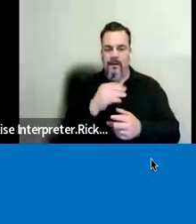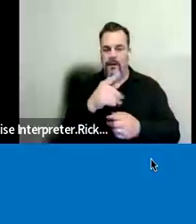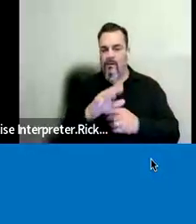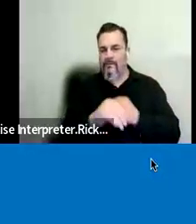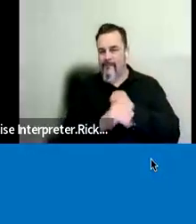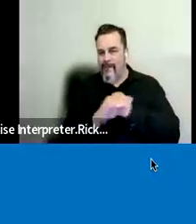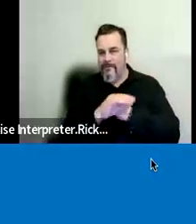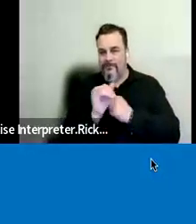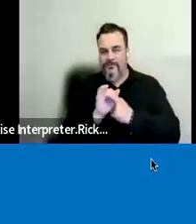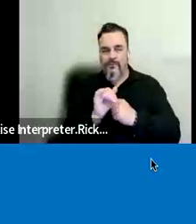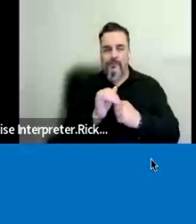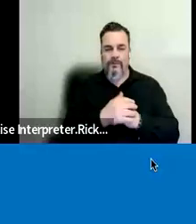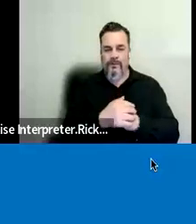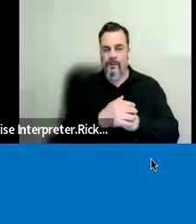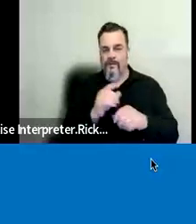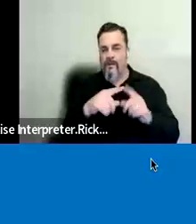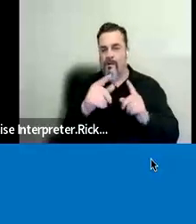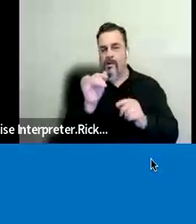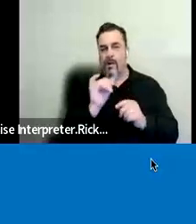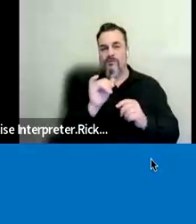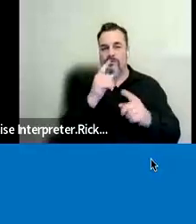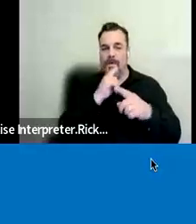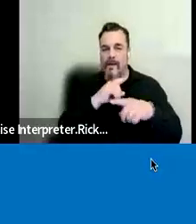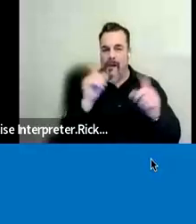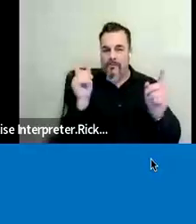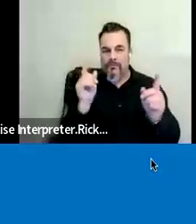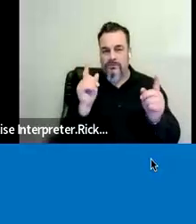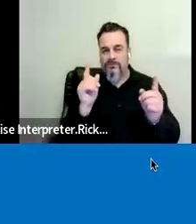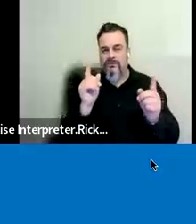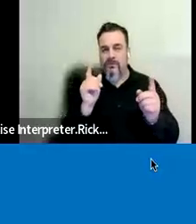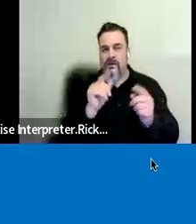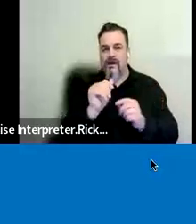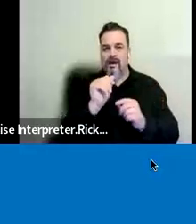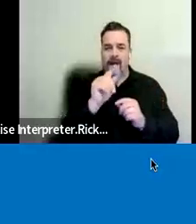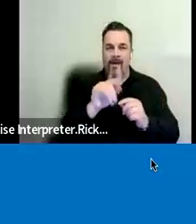flyers, and that you're also announcing that at the